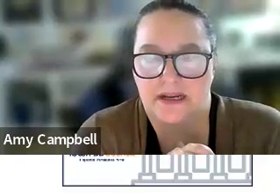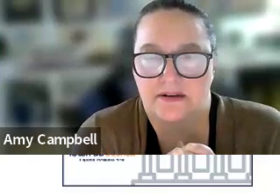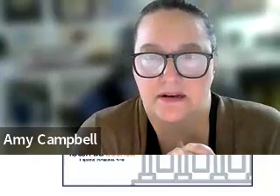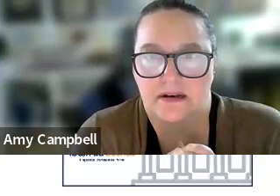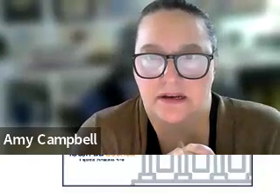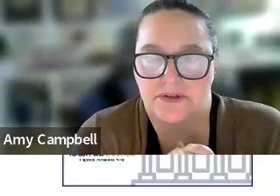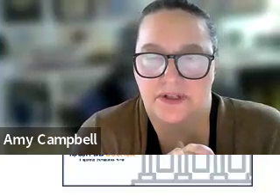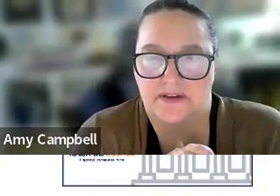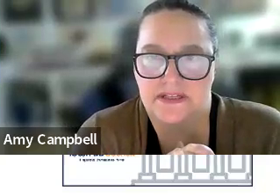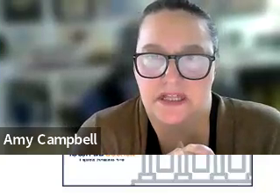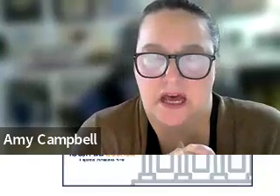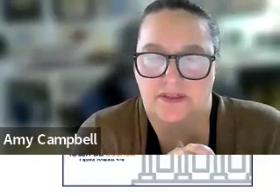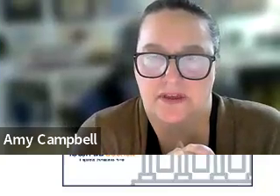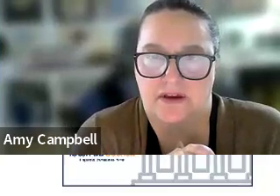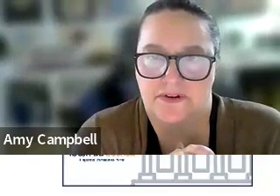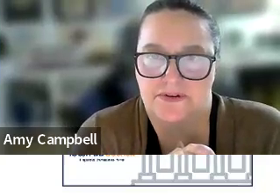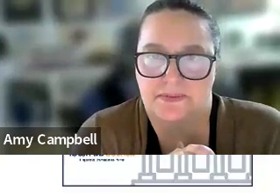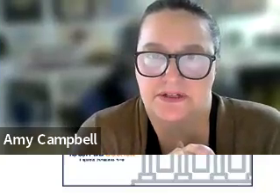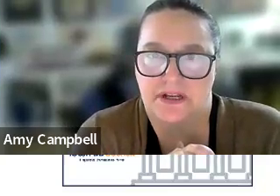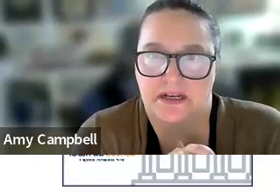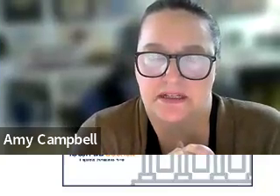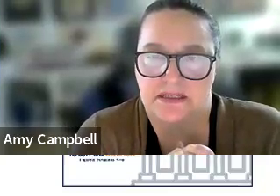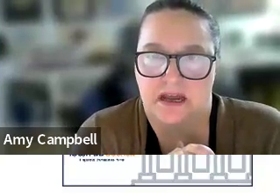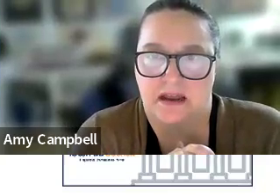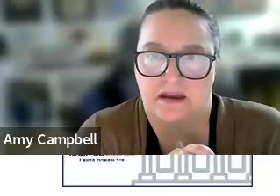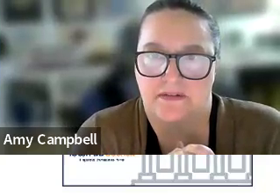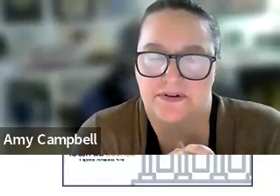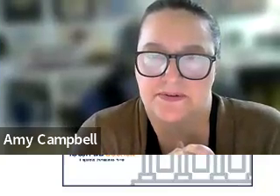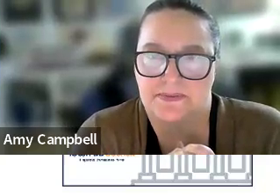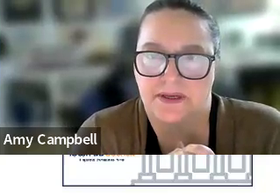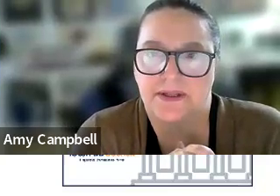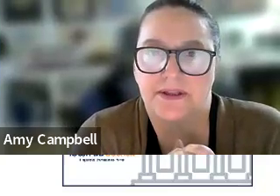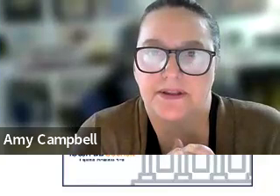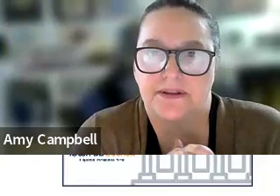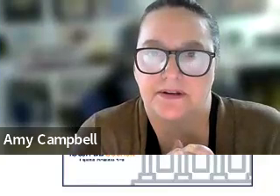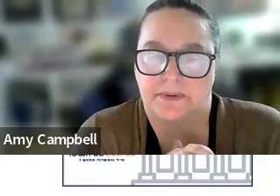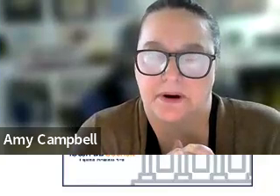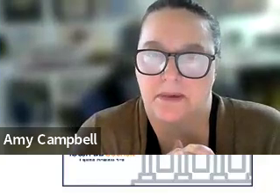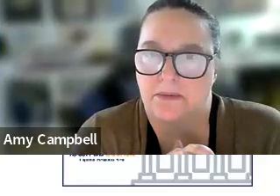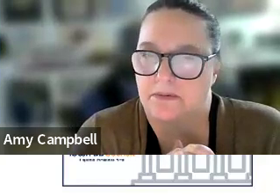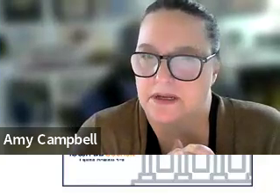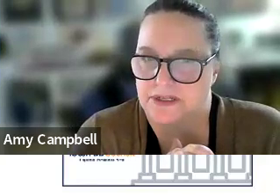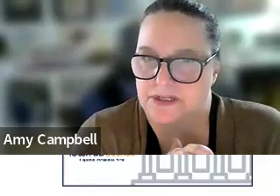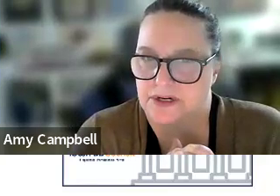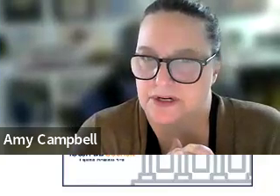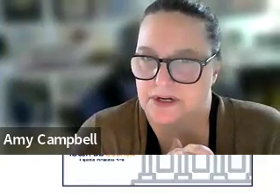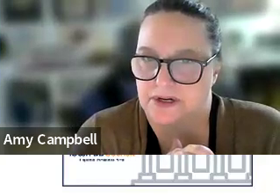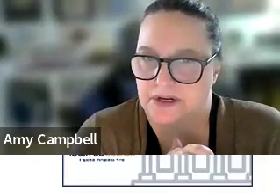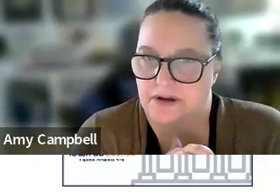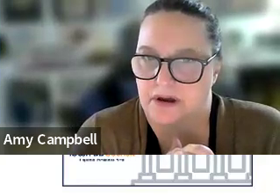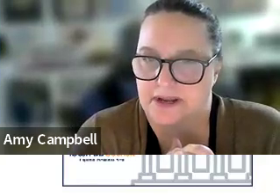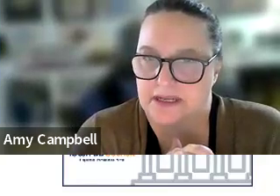So, and usually if it's not in the governor's budget and it's not a governor's bill, the department won't